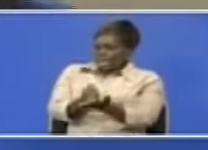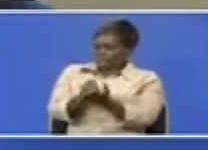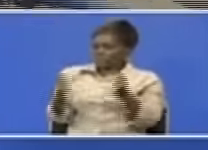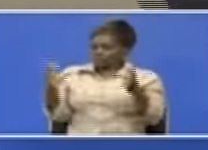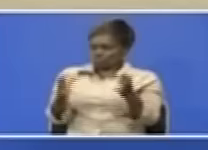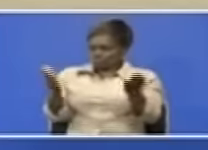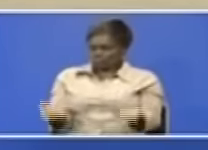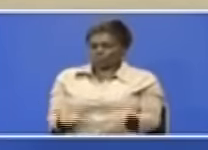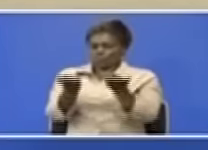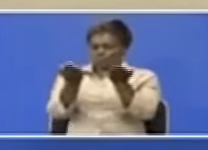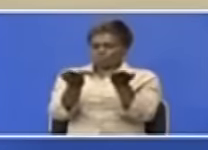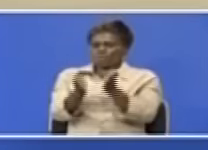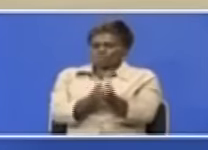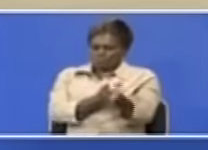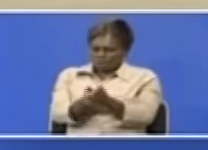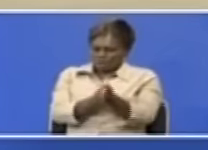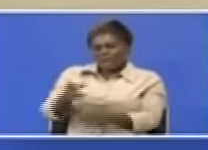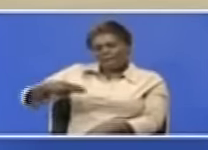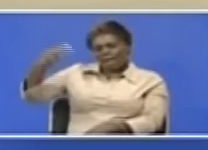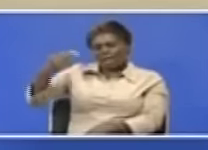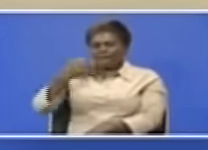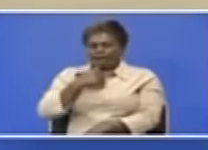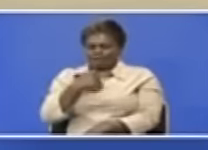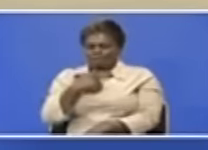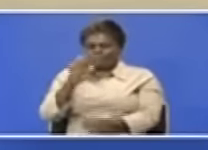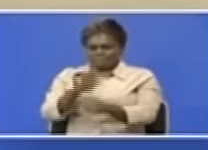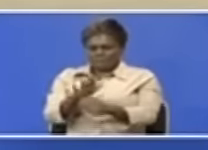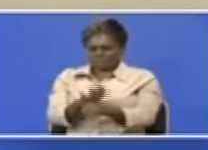back to greatness. Morali iko juu. Morali iko juu sana.